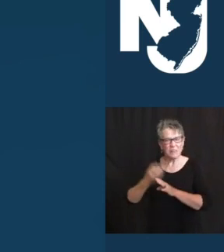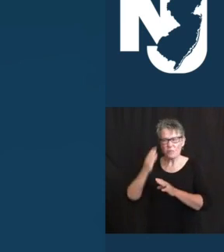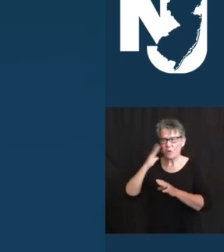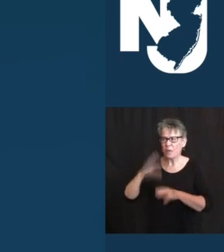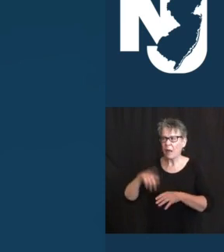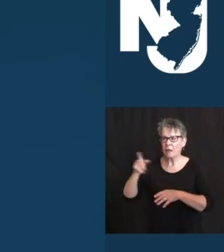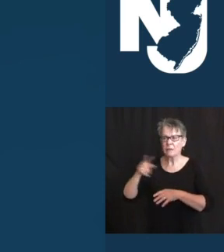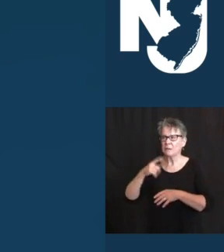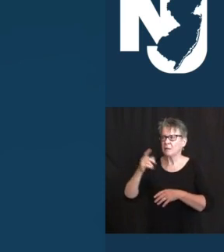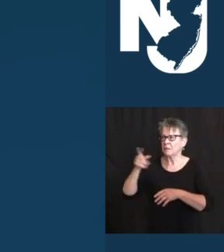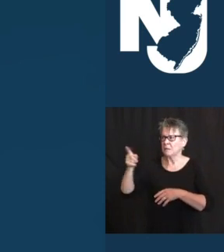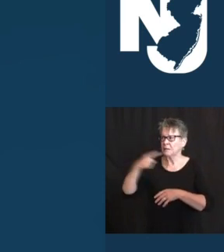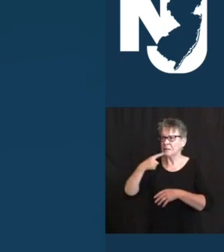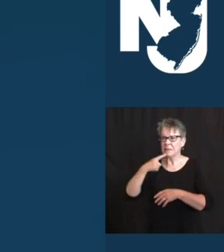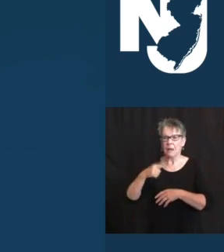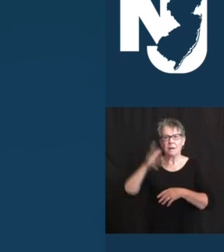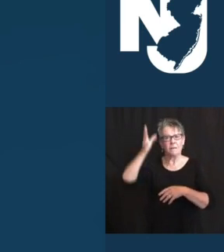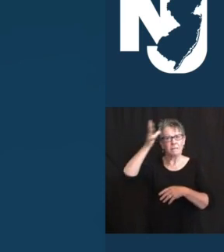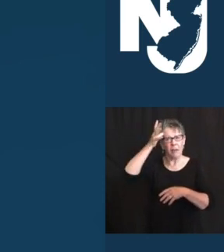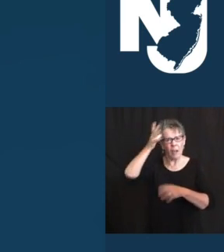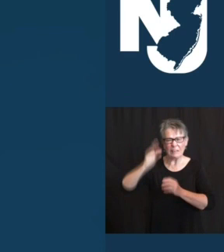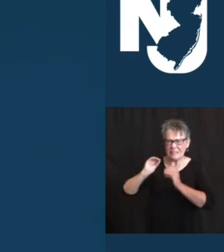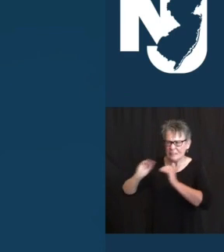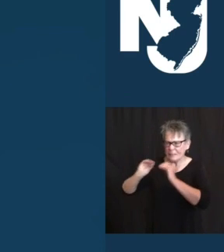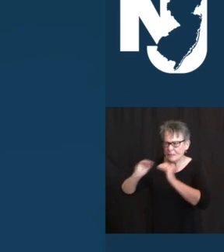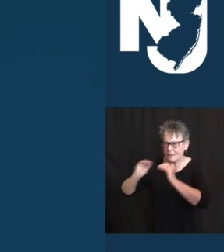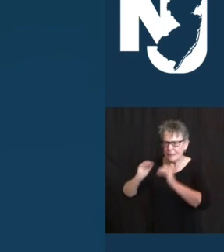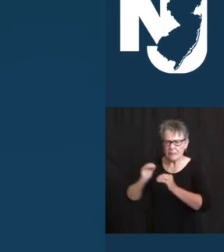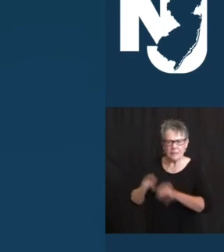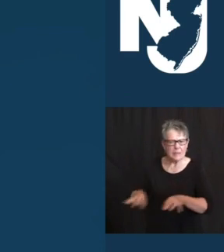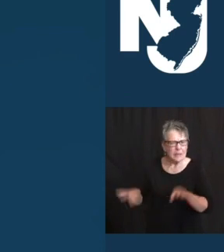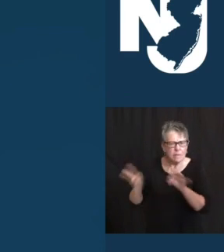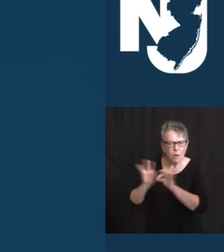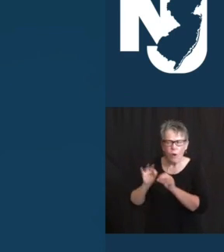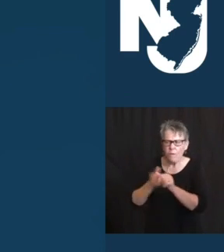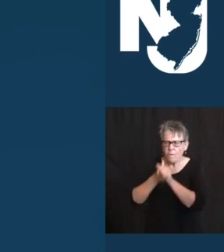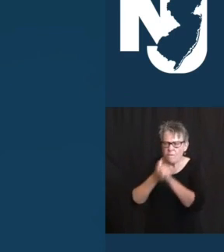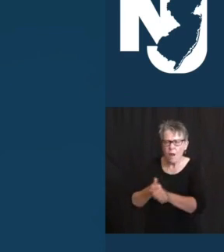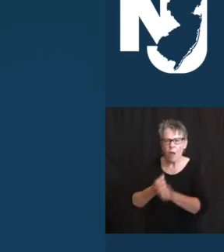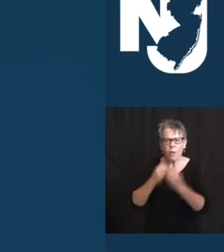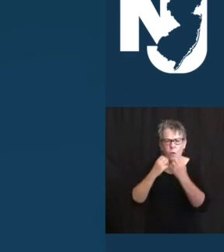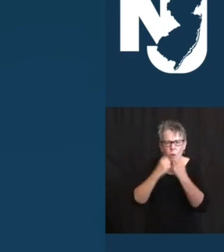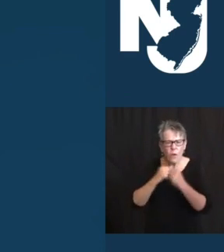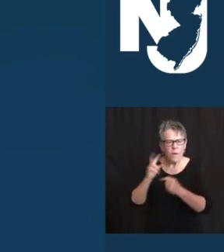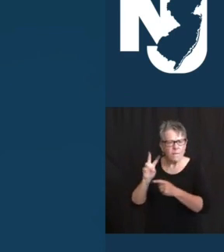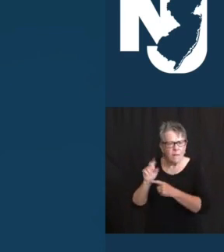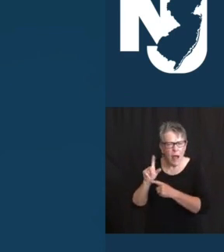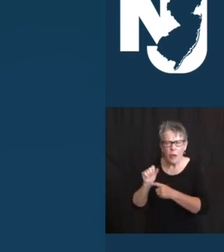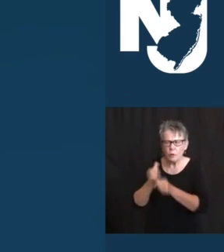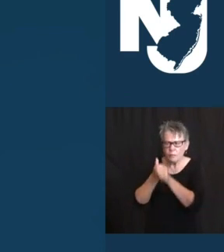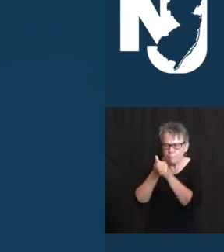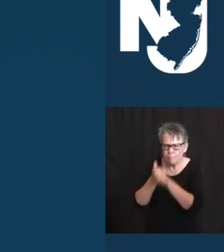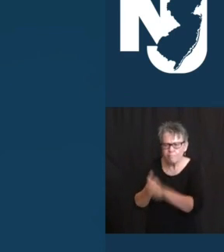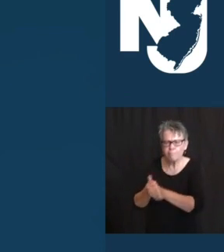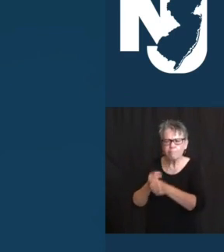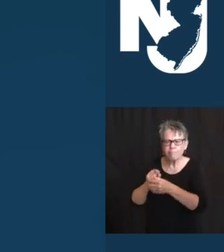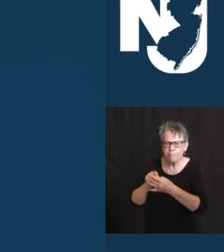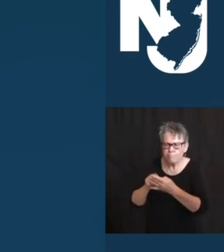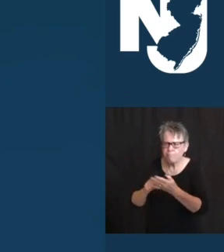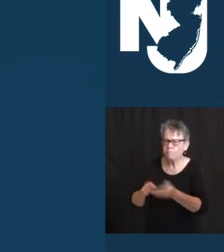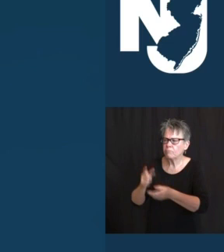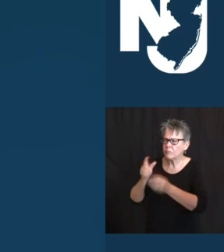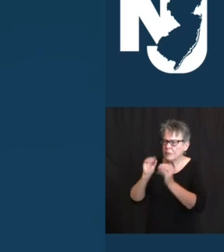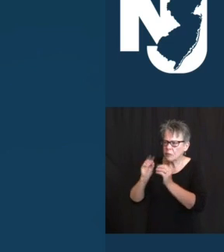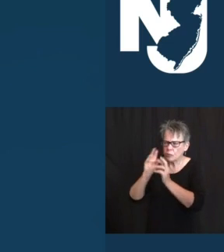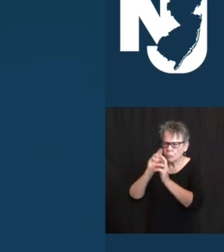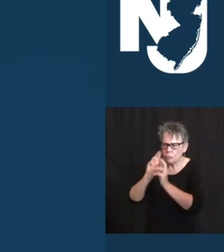compassion, honesty, and respect for others. All of those will serve you as you reach for your dream. I know you made him